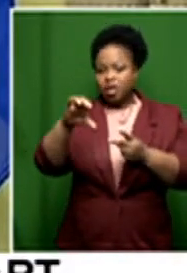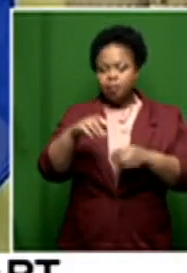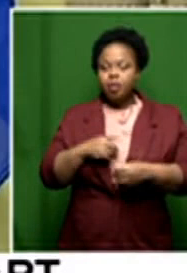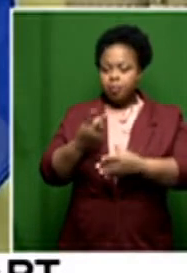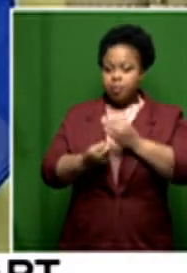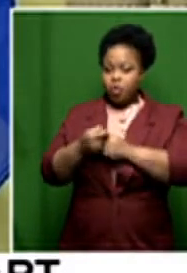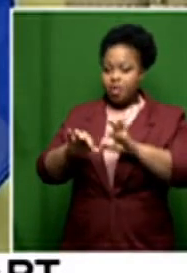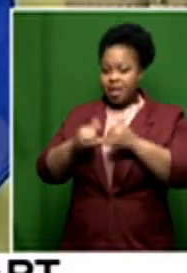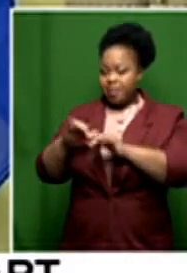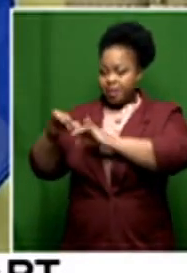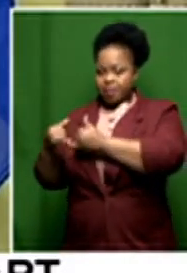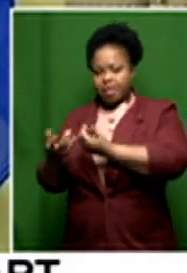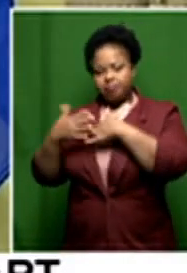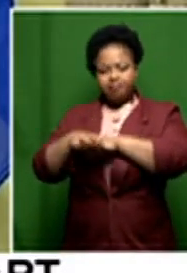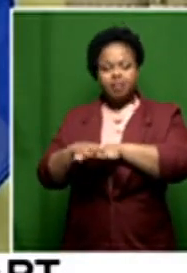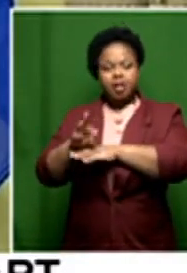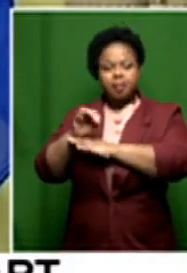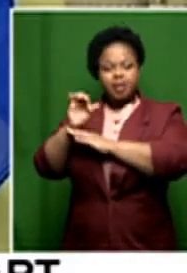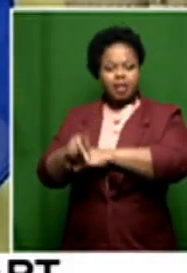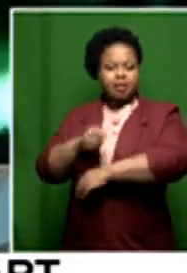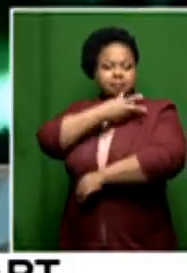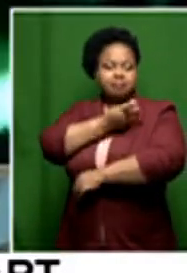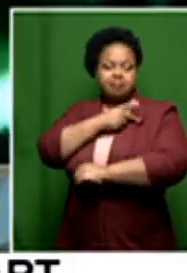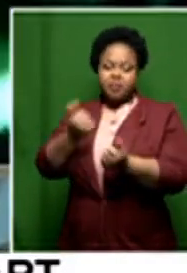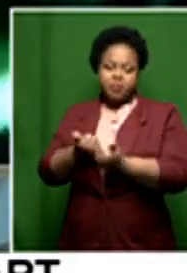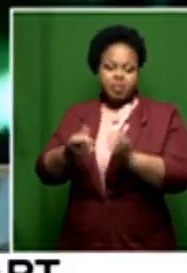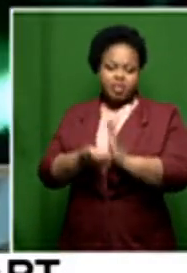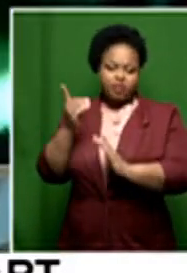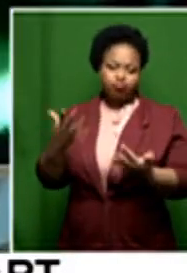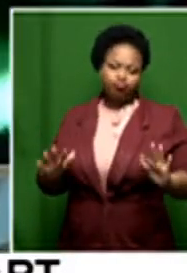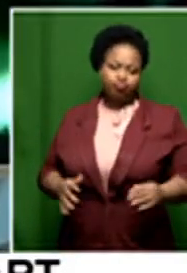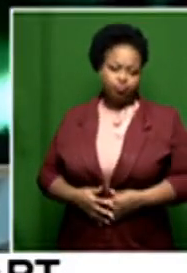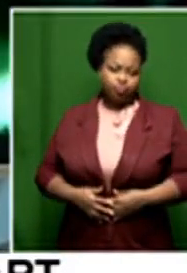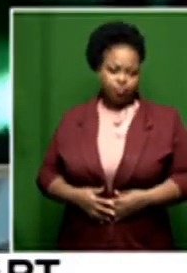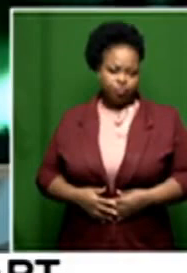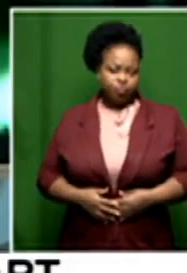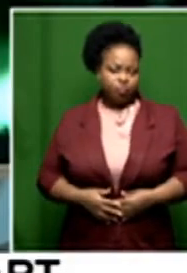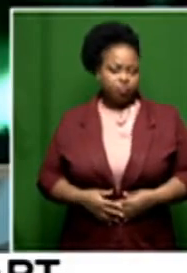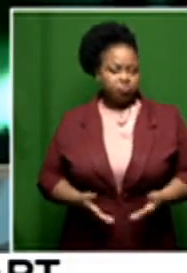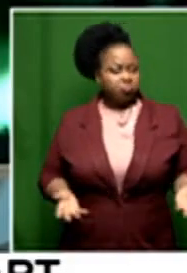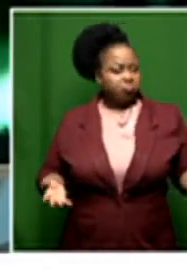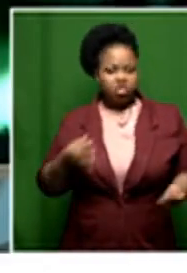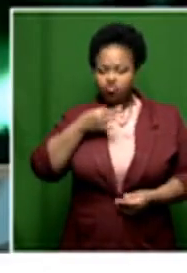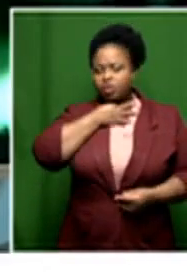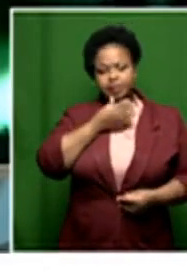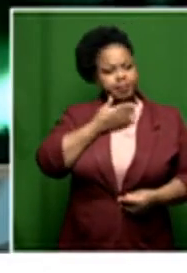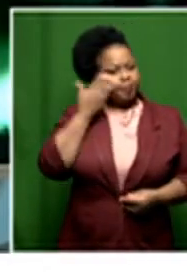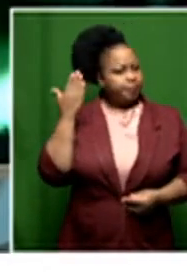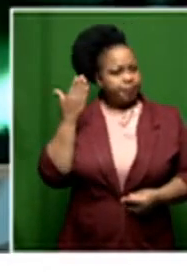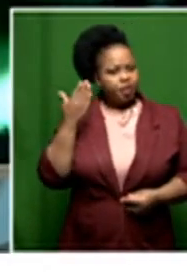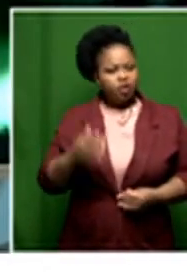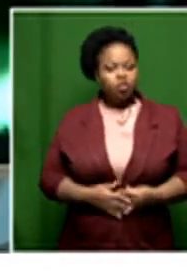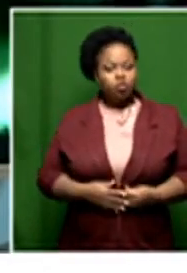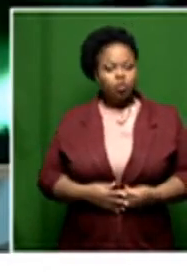pharmaceutical companies have already developed mRNA vaccines. We don't see a risk of infringing patents